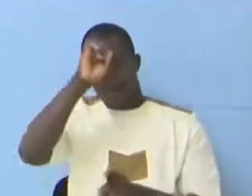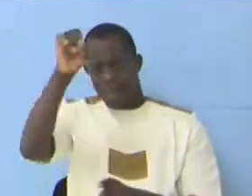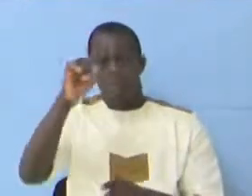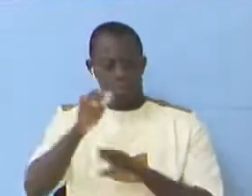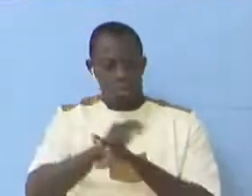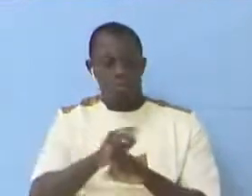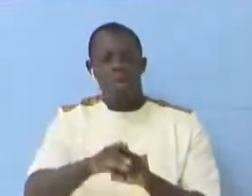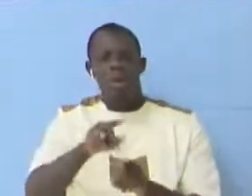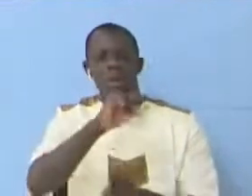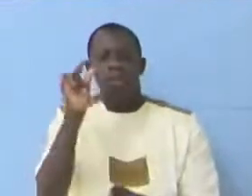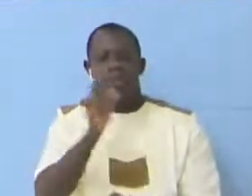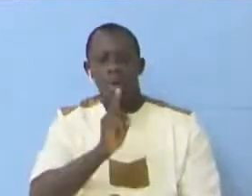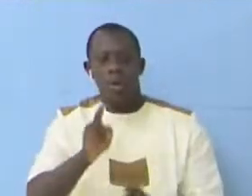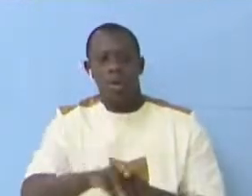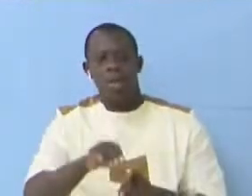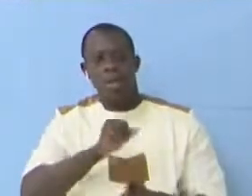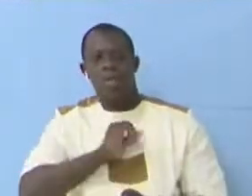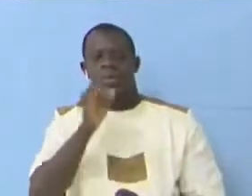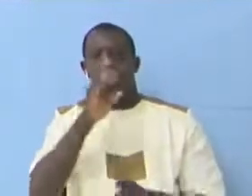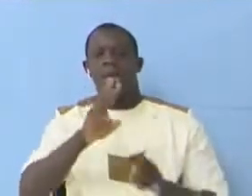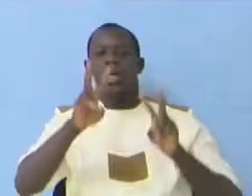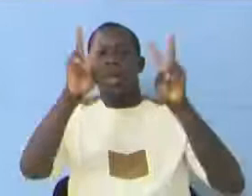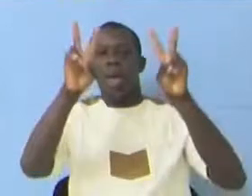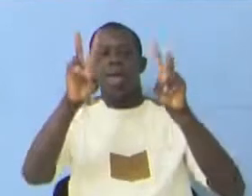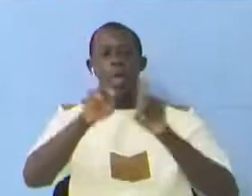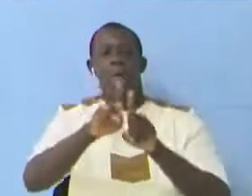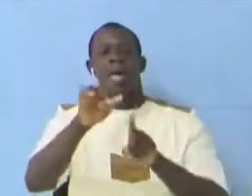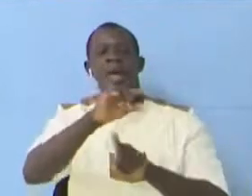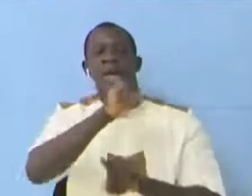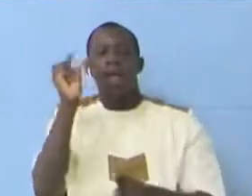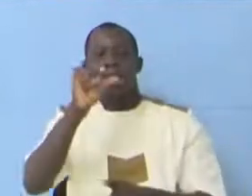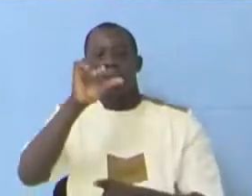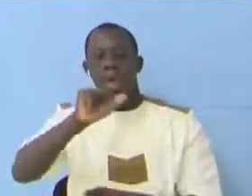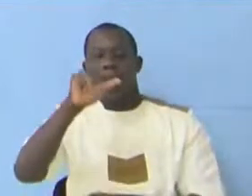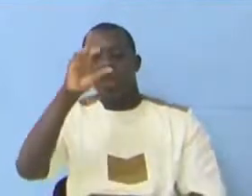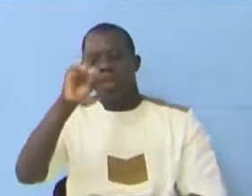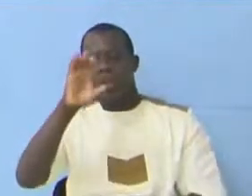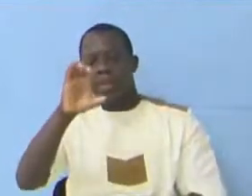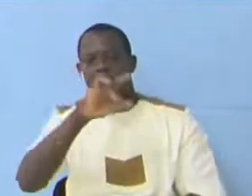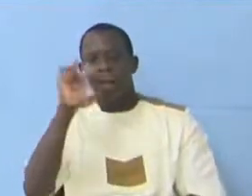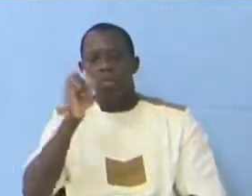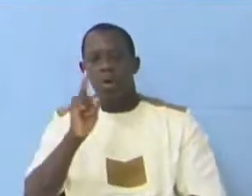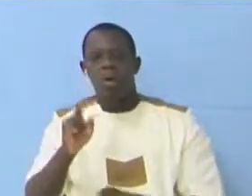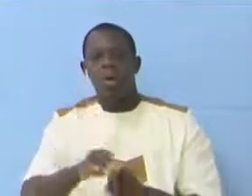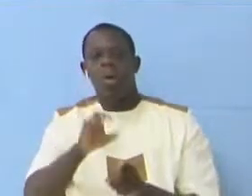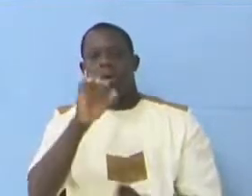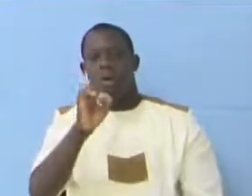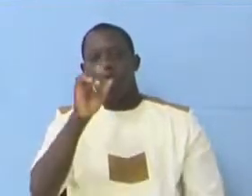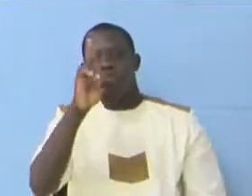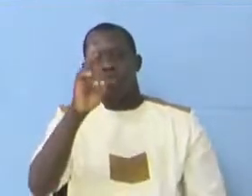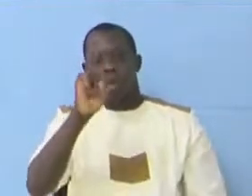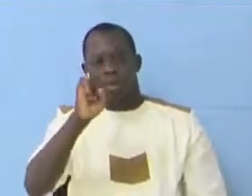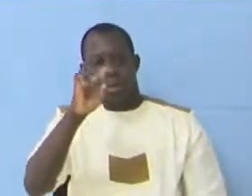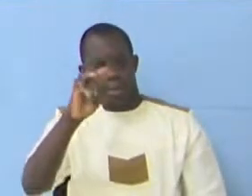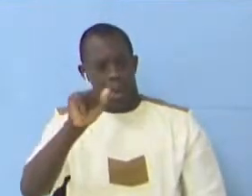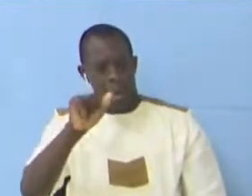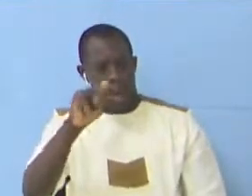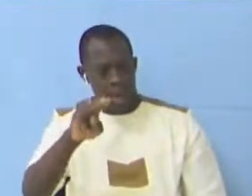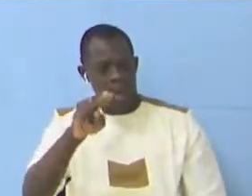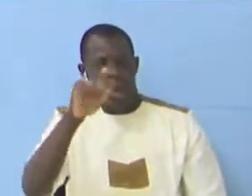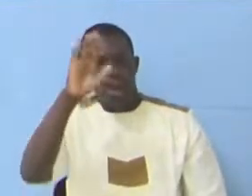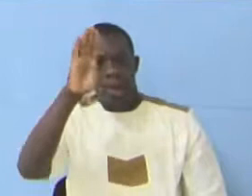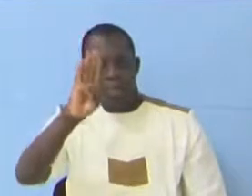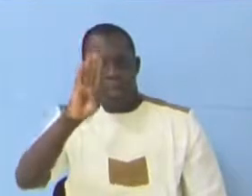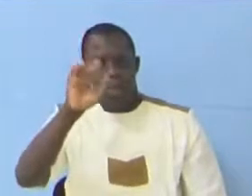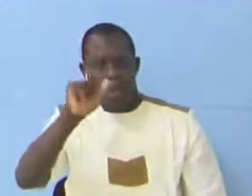What's his name? Yaya Jammeh. What's the name of the ADC? Usman Baji. And what did Usman Baji tell you?